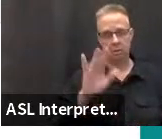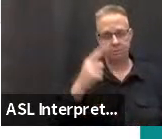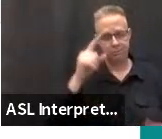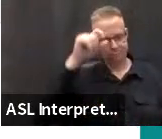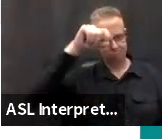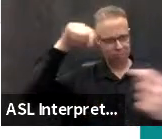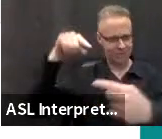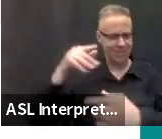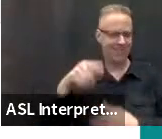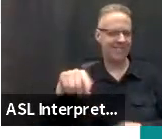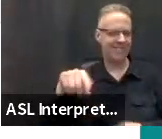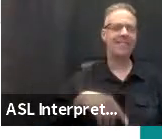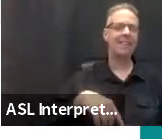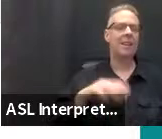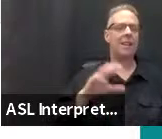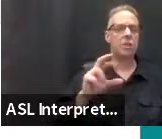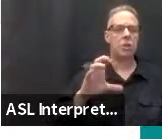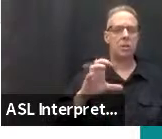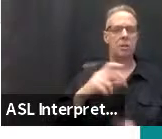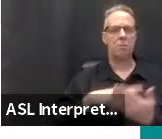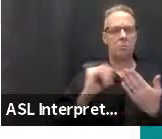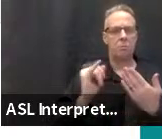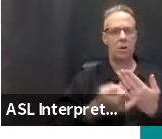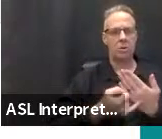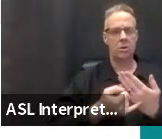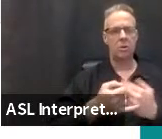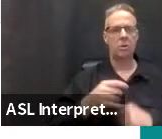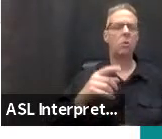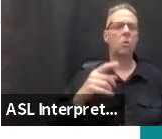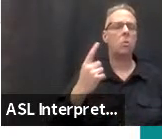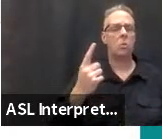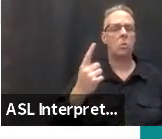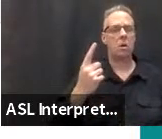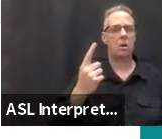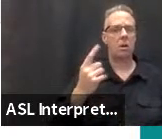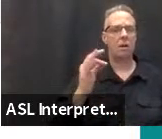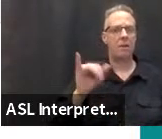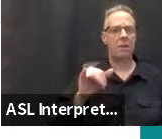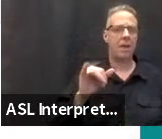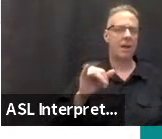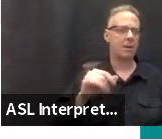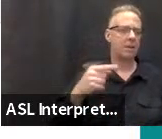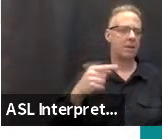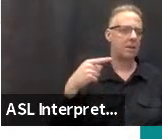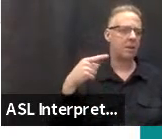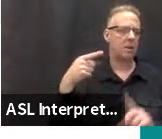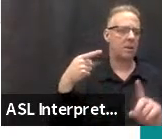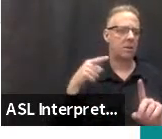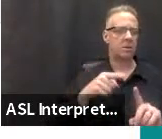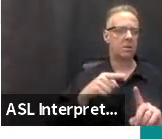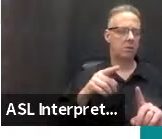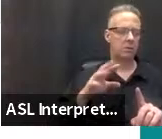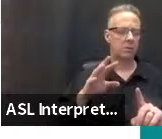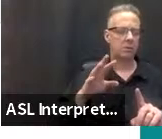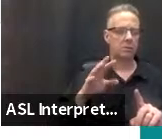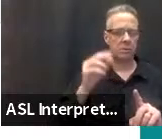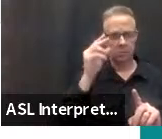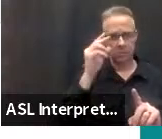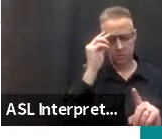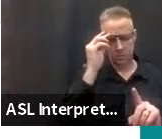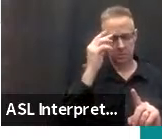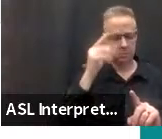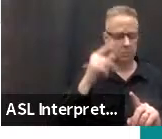But in the CRC project, one of the square the circle kind of issues was being